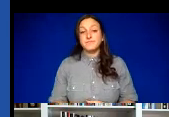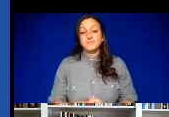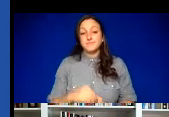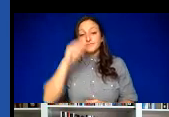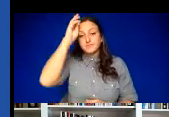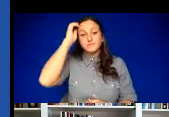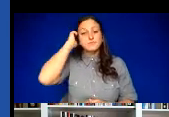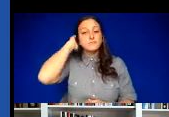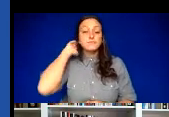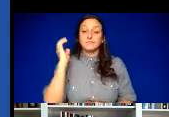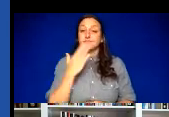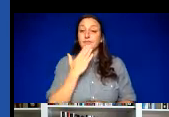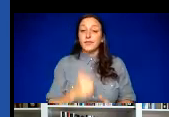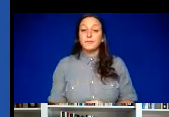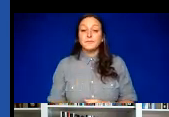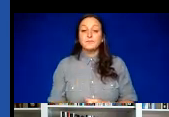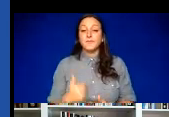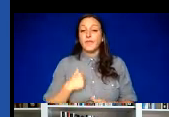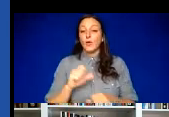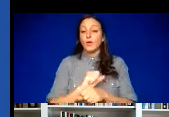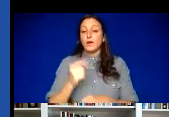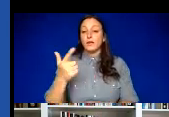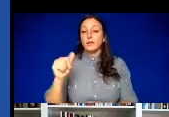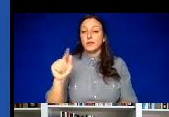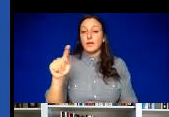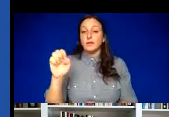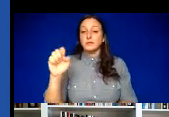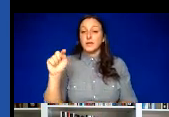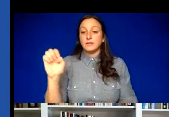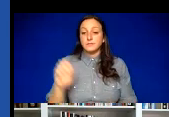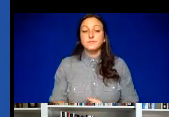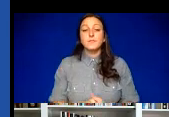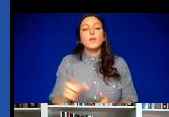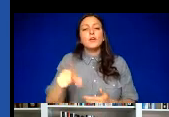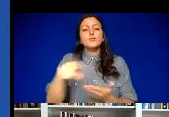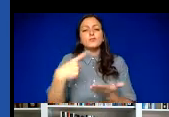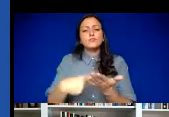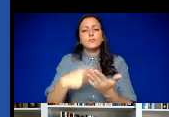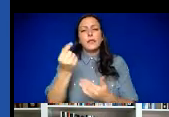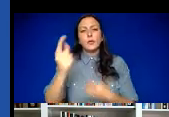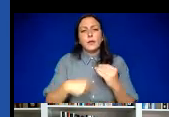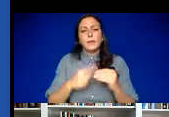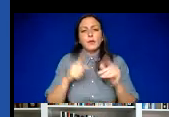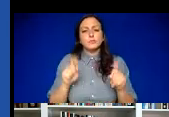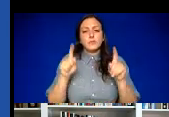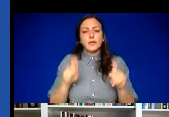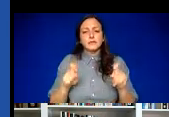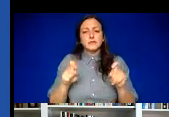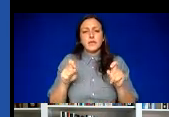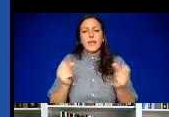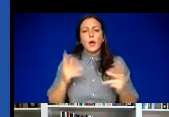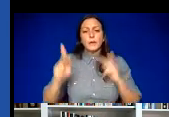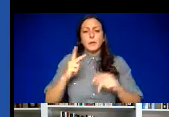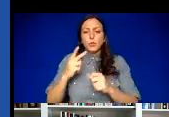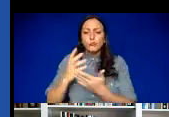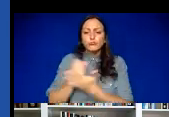Thanks, Seth Klayman at the Gazette. So you guys talked a little bit about testing going down.